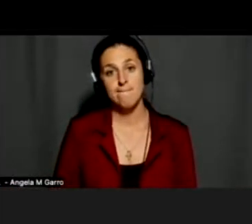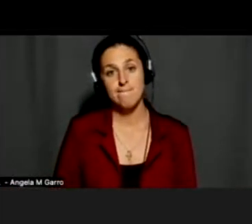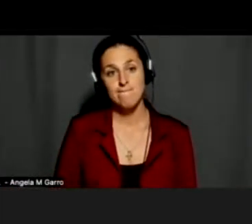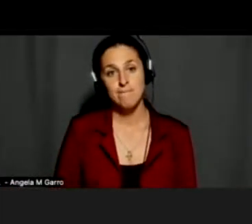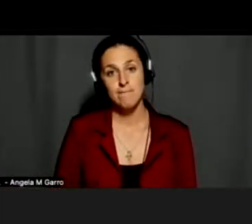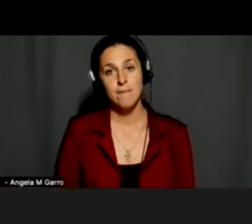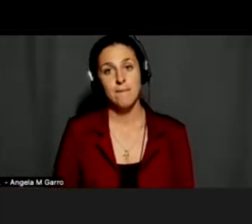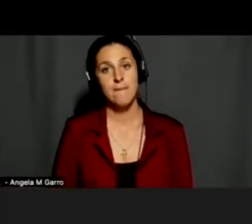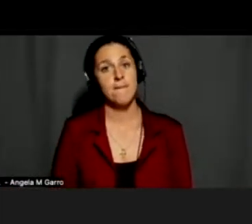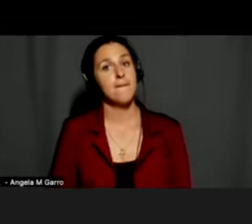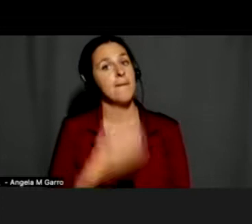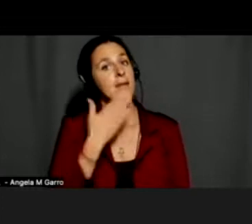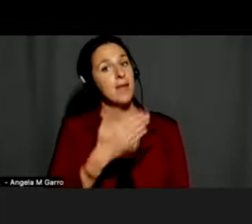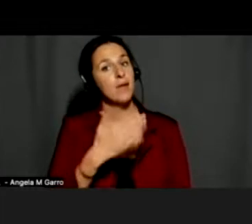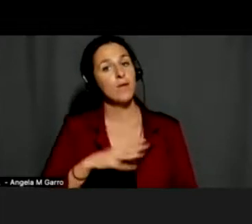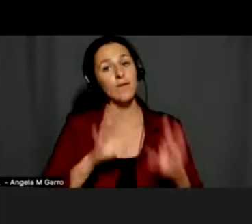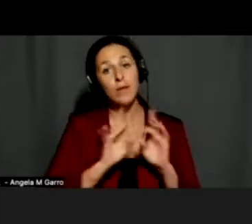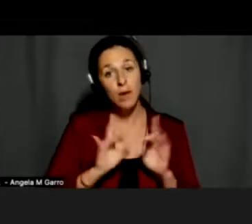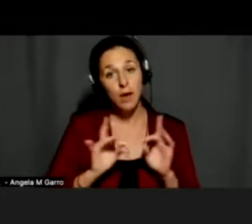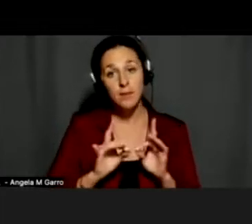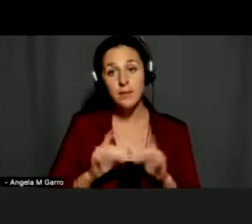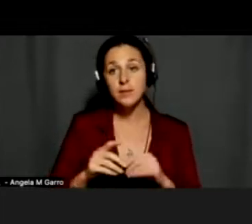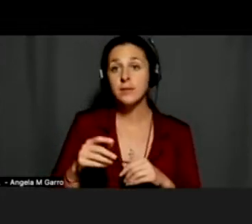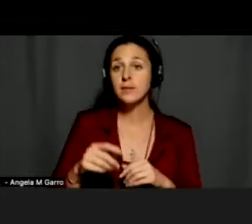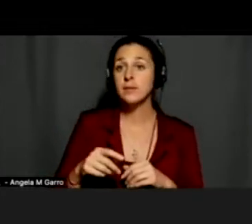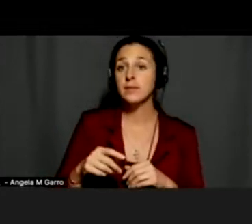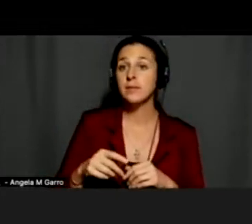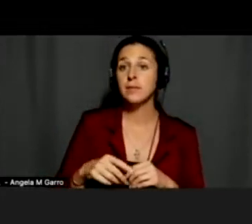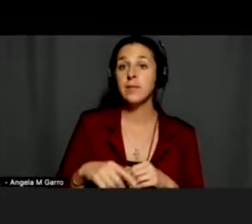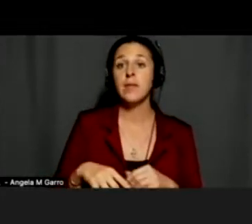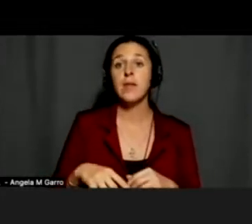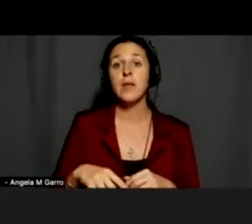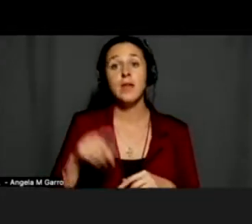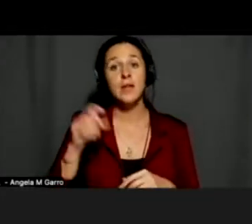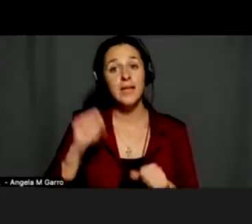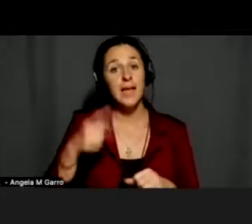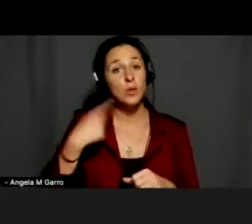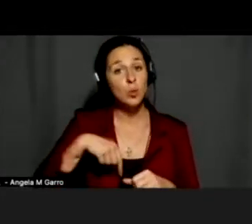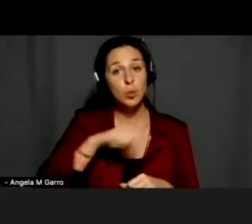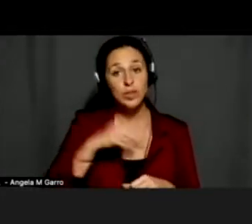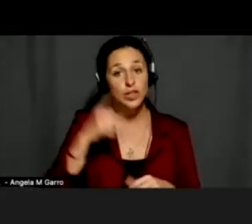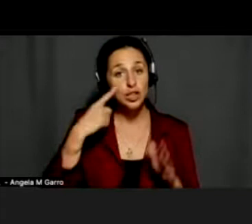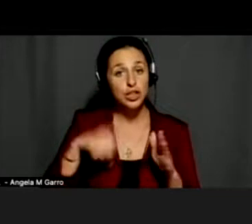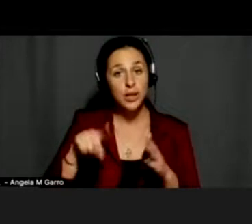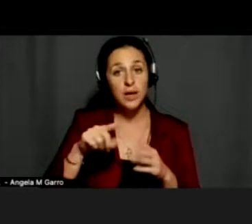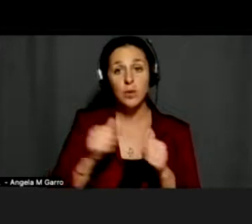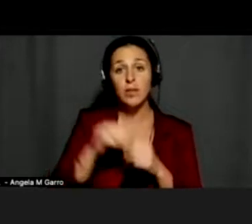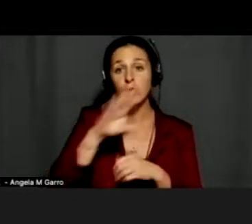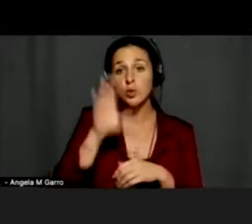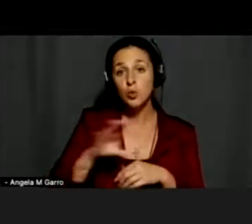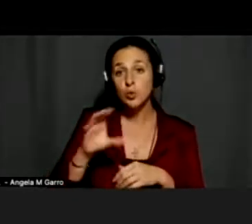Thank you for that comment, or those comments, I should say. Can we check with the Zoom audience if there are any public